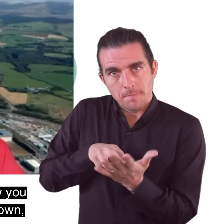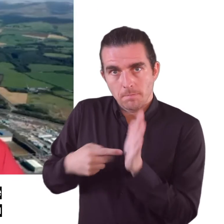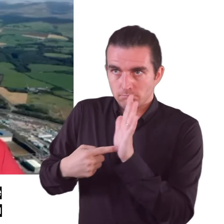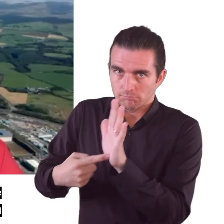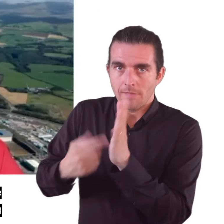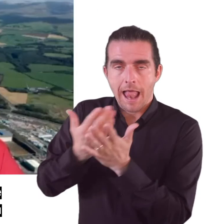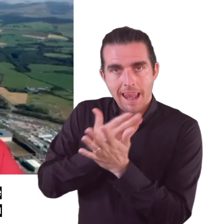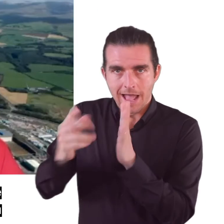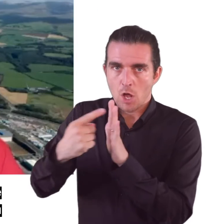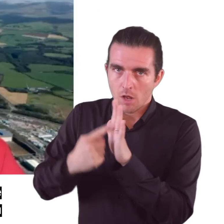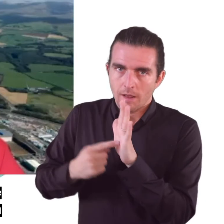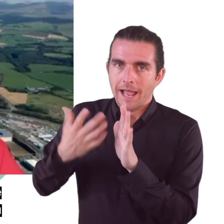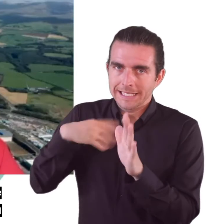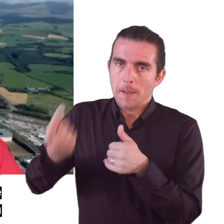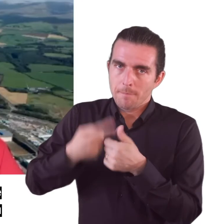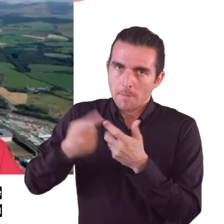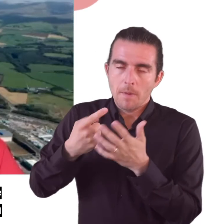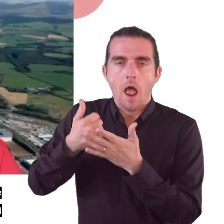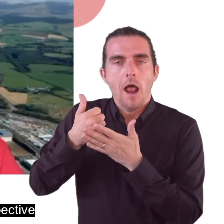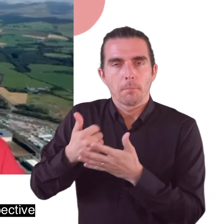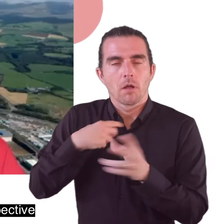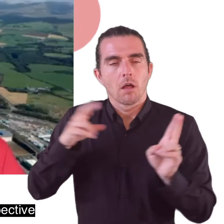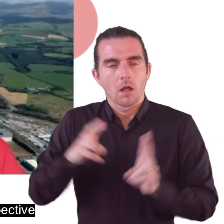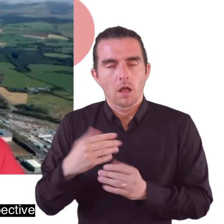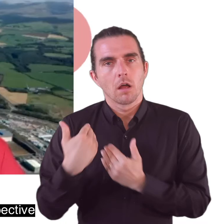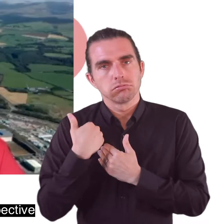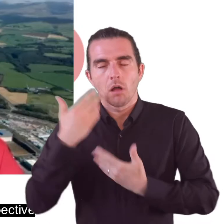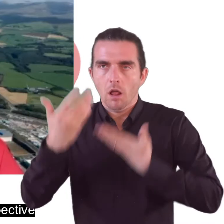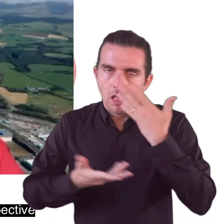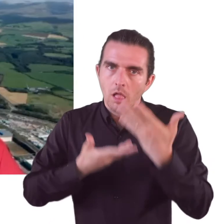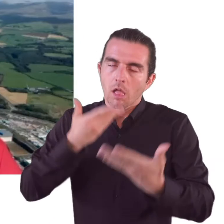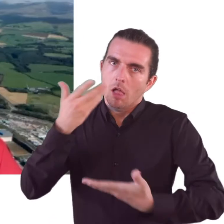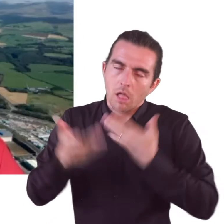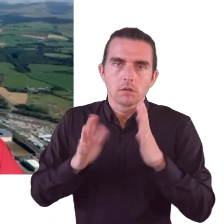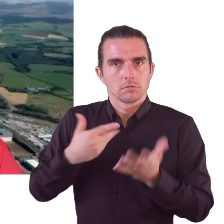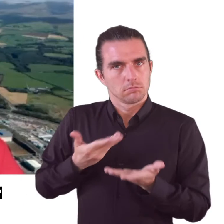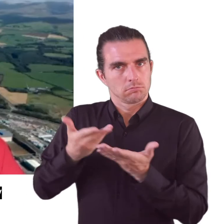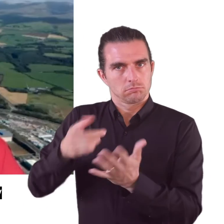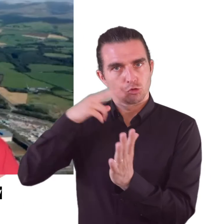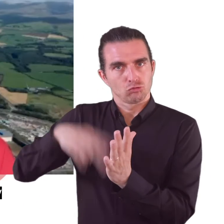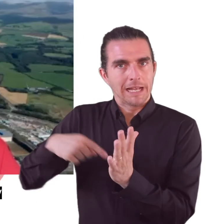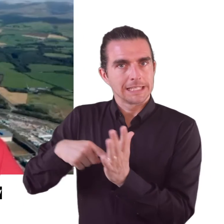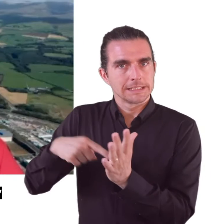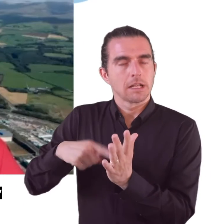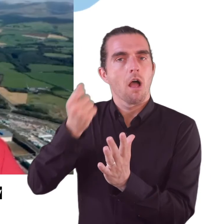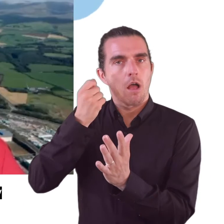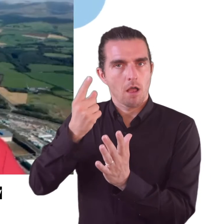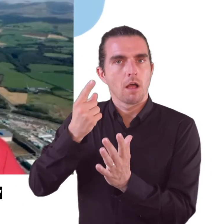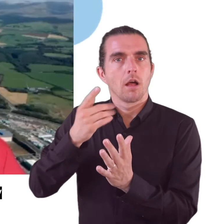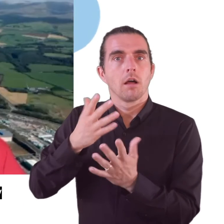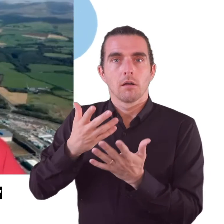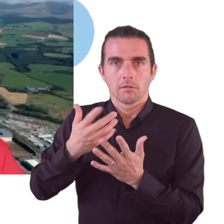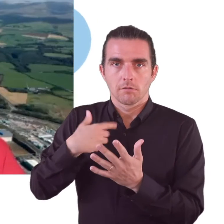written down. It kind of takes some of the burden off you from a line manager perspective, to have to constantly kind of